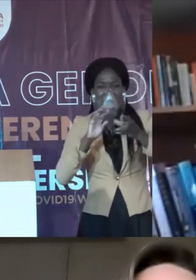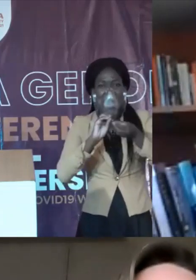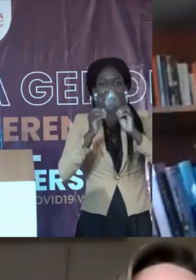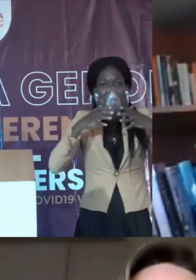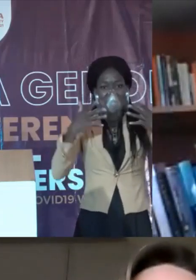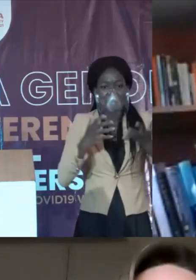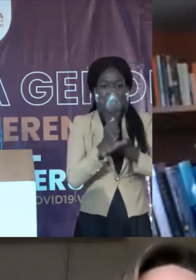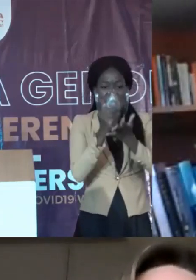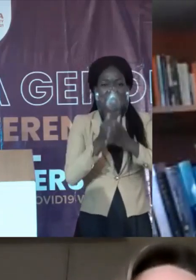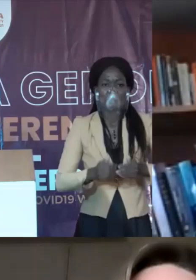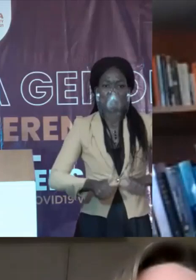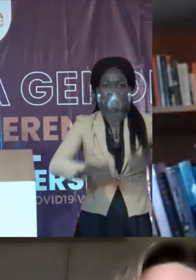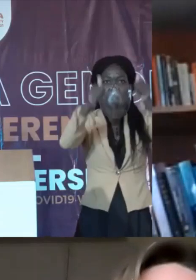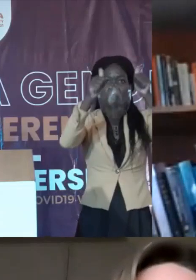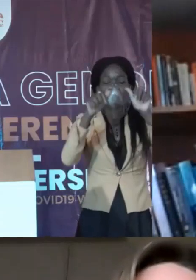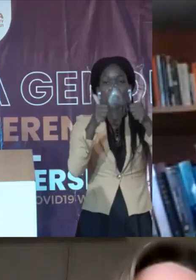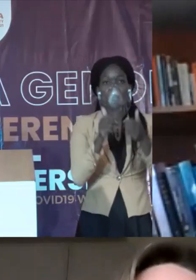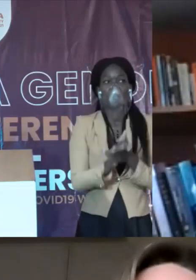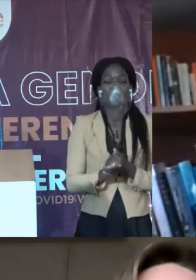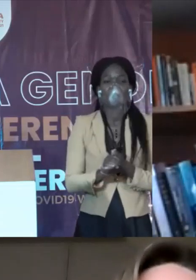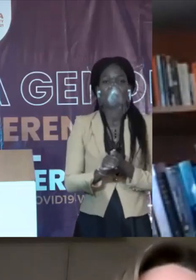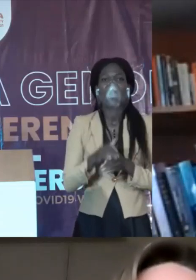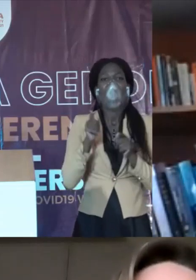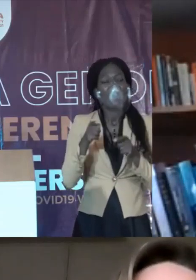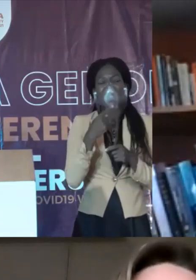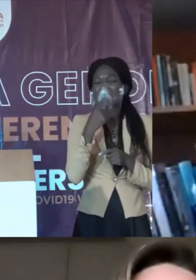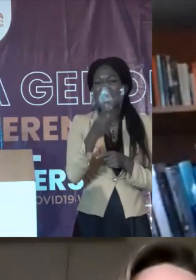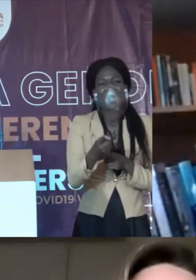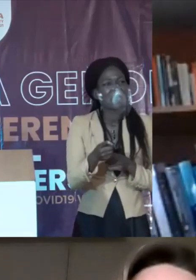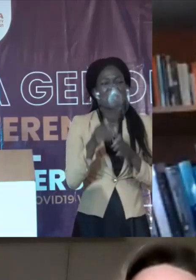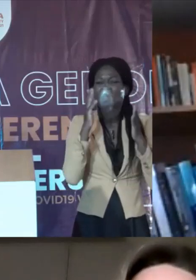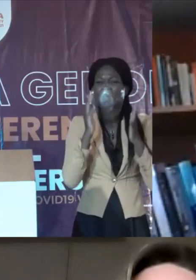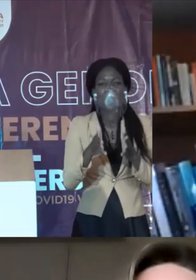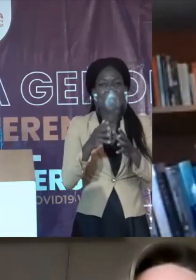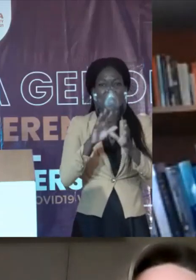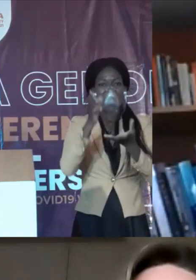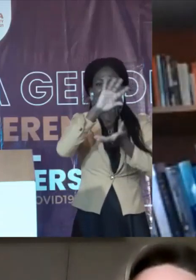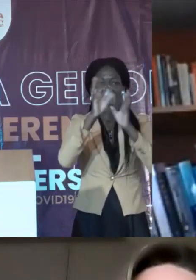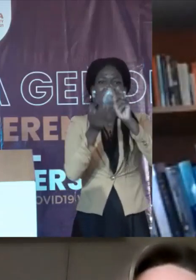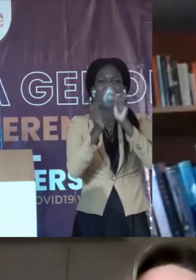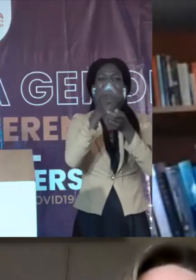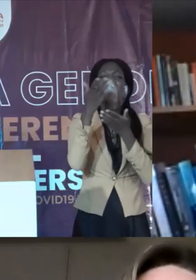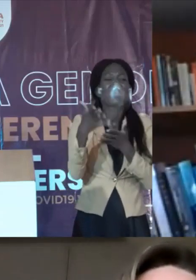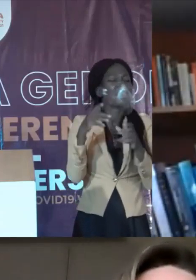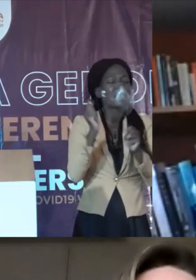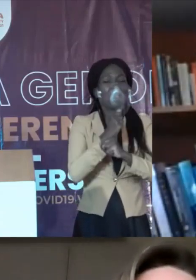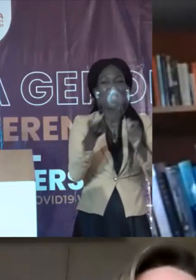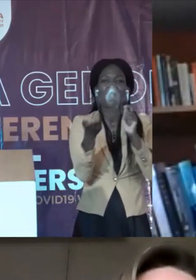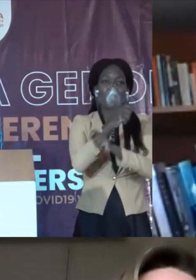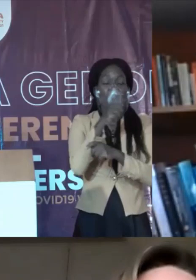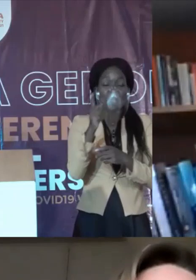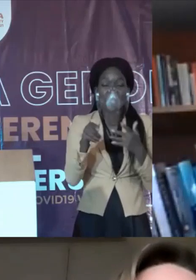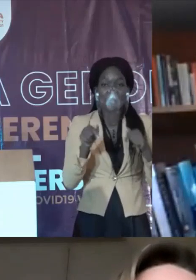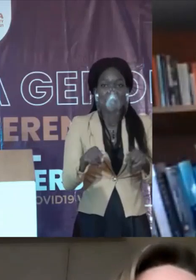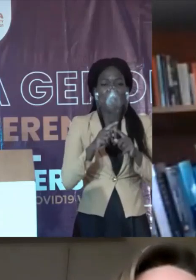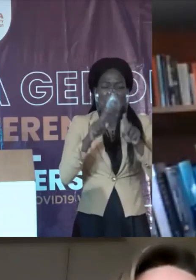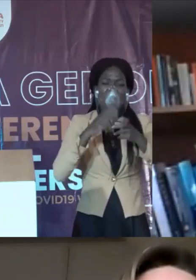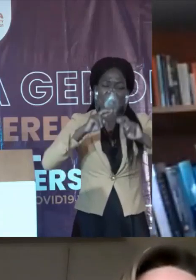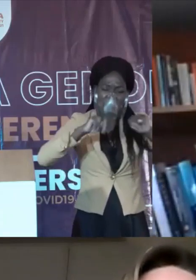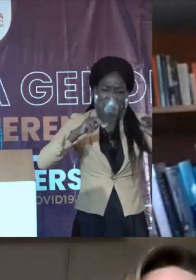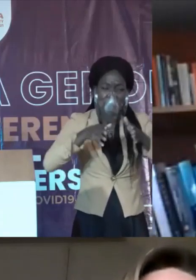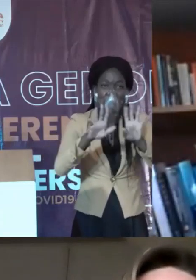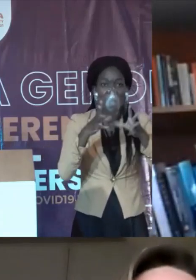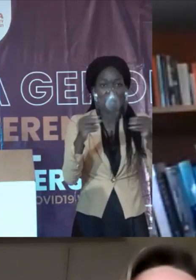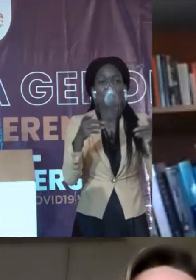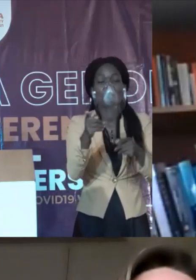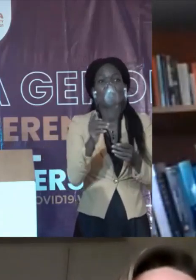change, because climate change, unfortunately, is a fact, we can mitigate the worst impacts of it, but we really need to work very strongly at a national and at a global level